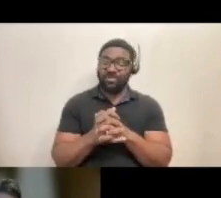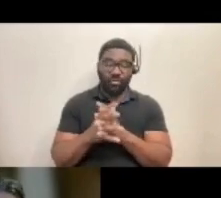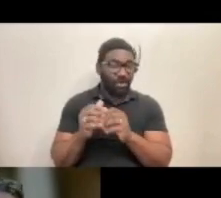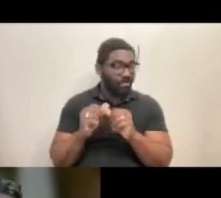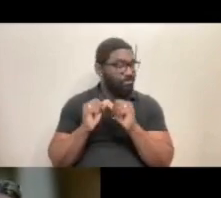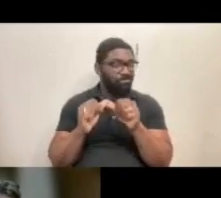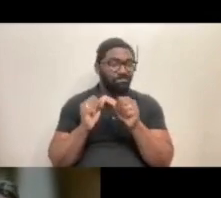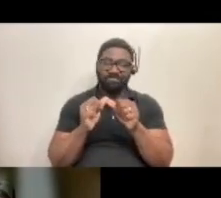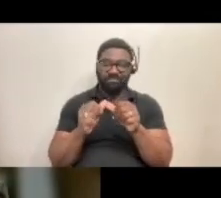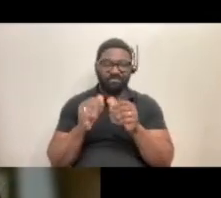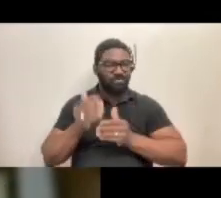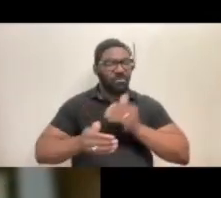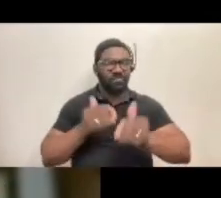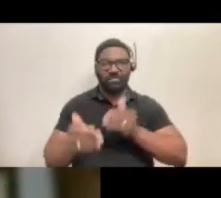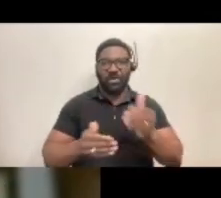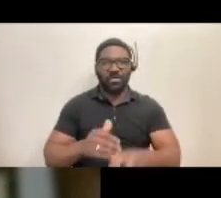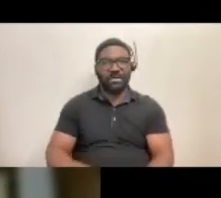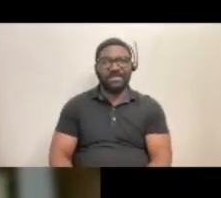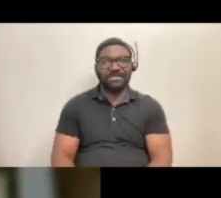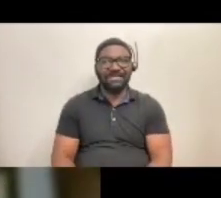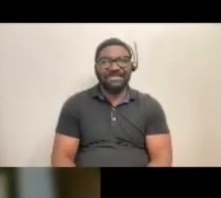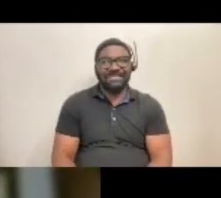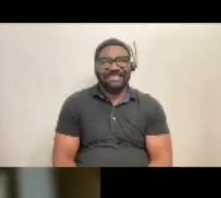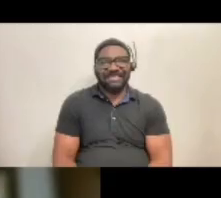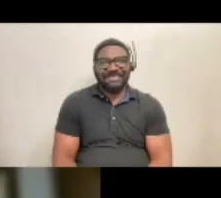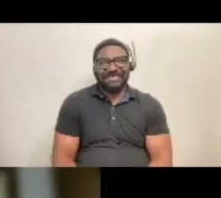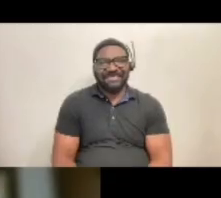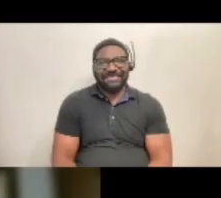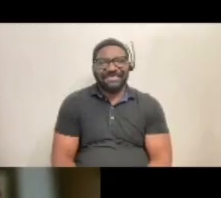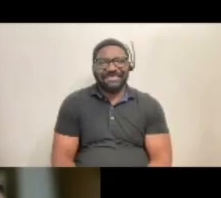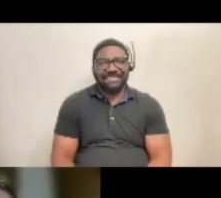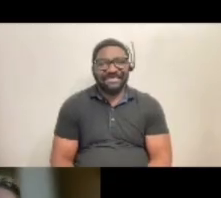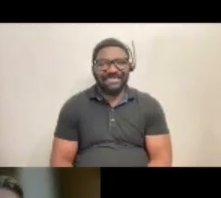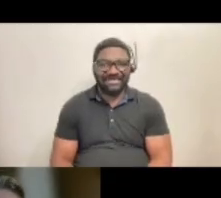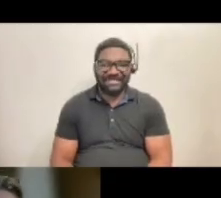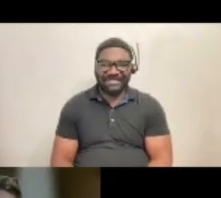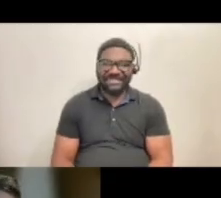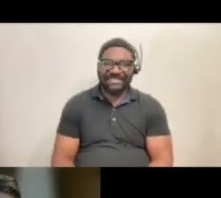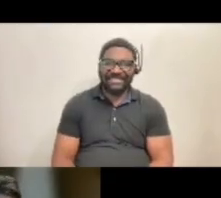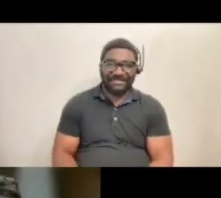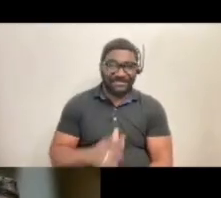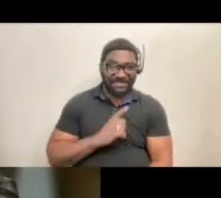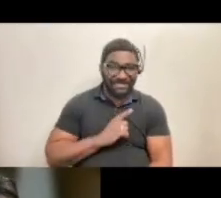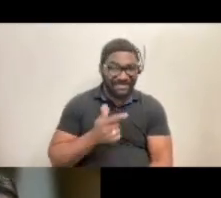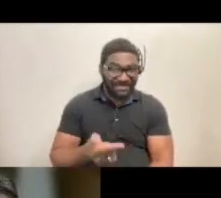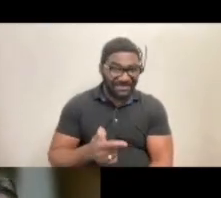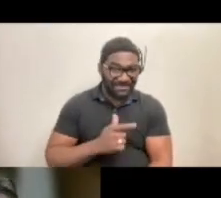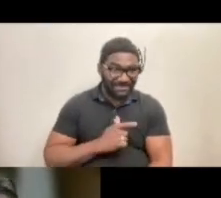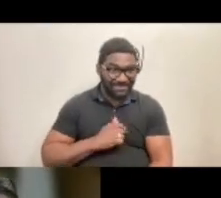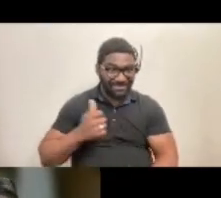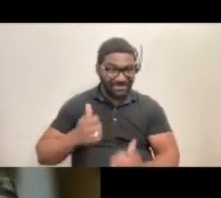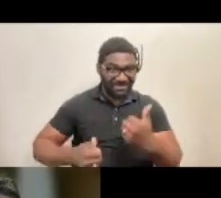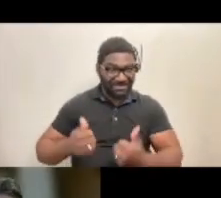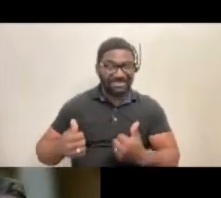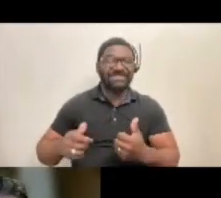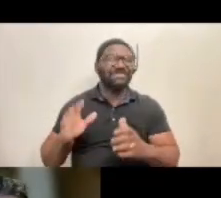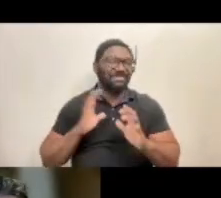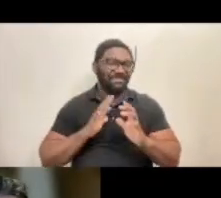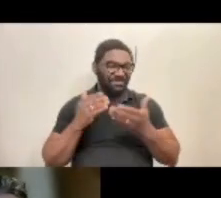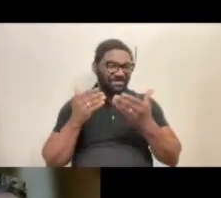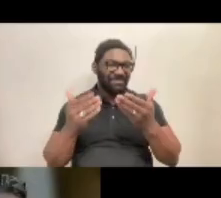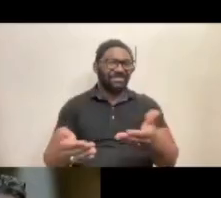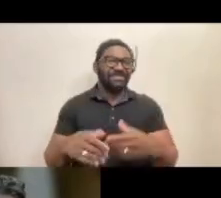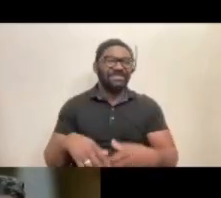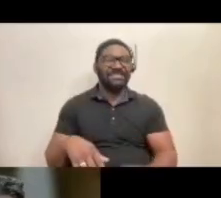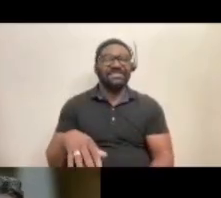Okay. Oh, you, me? Oh, okay. you go ahead. What do we have moving forward? All right. Thank you,